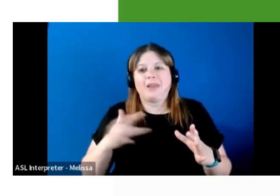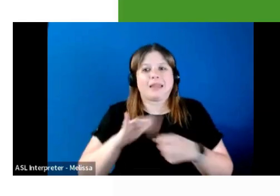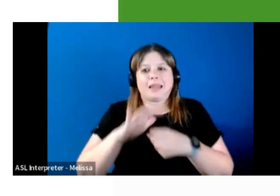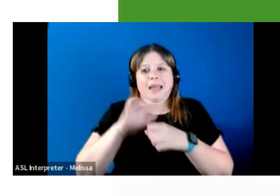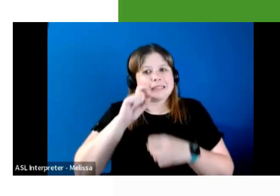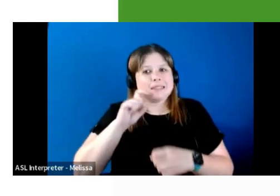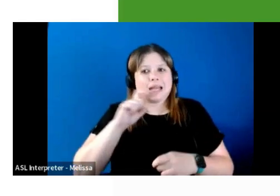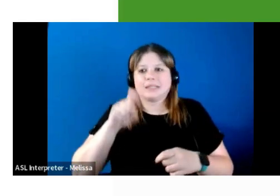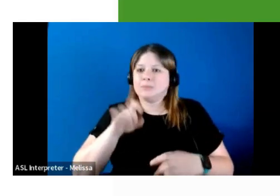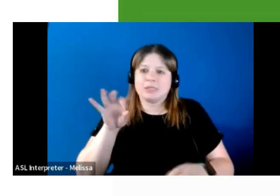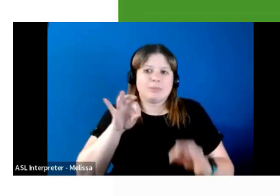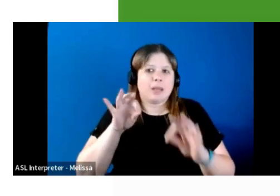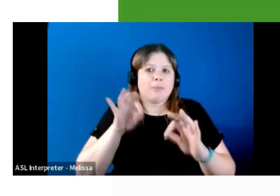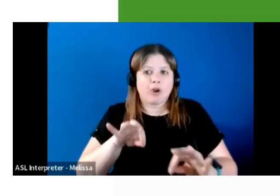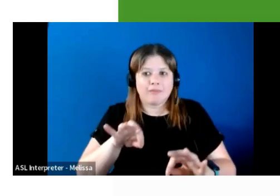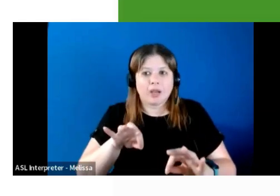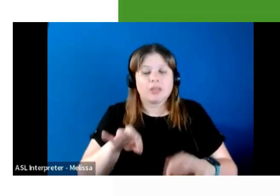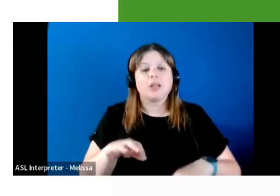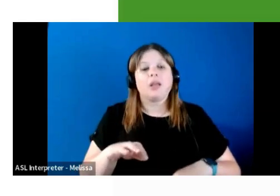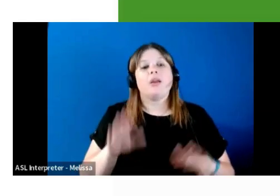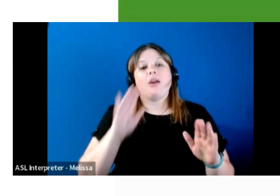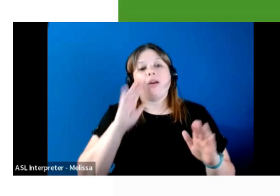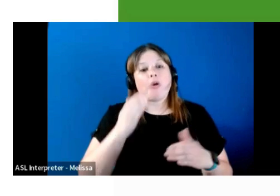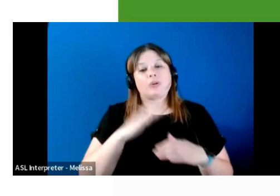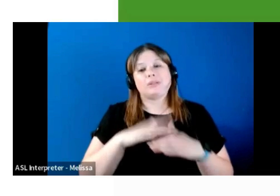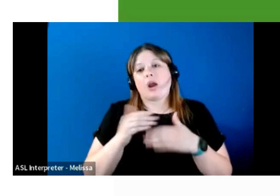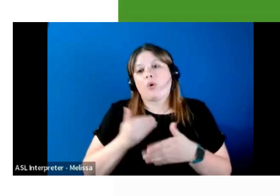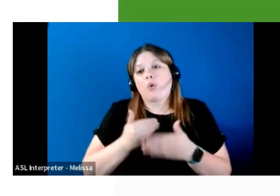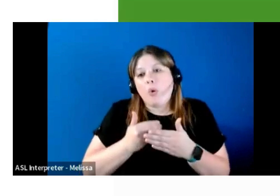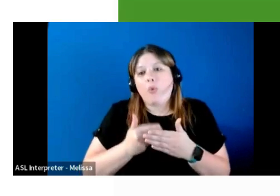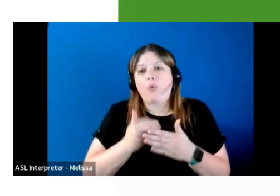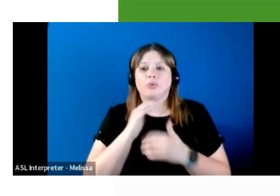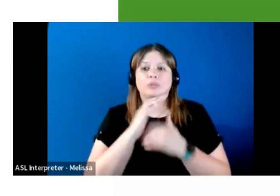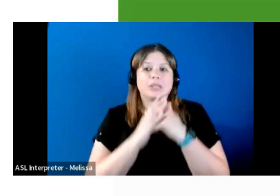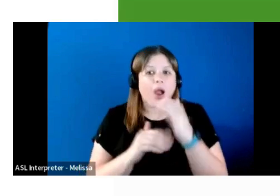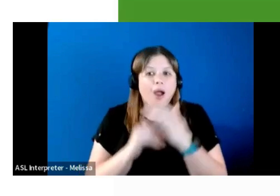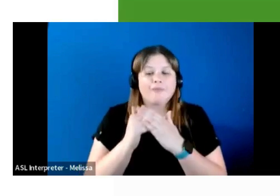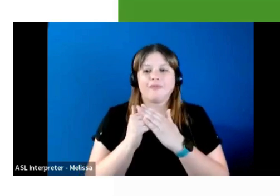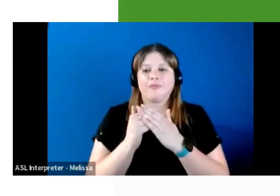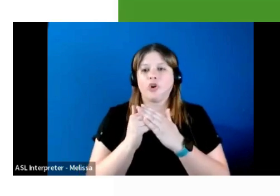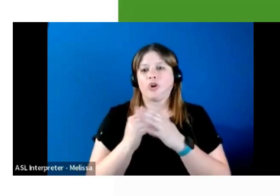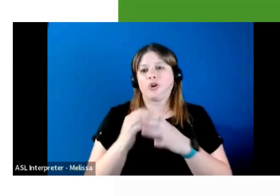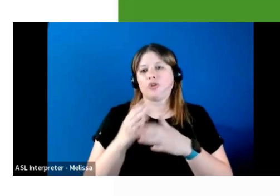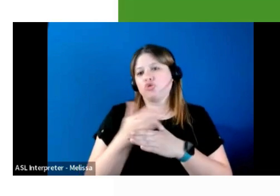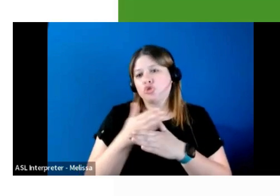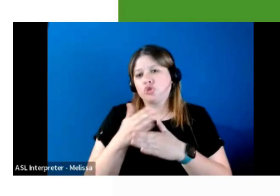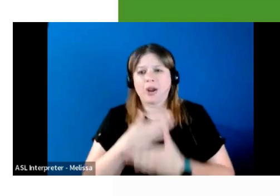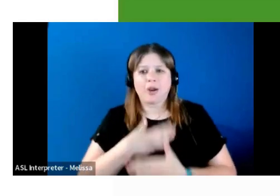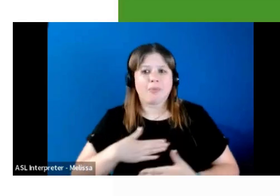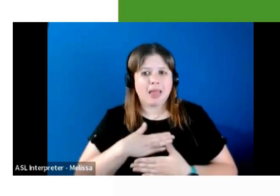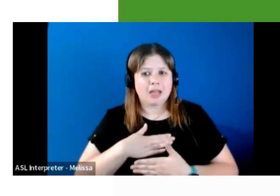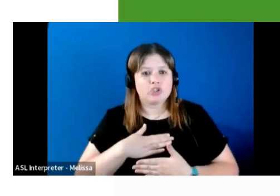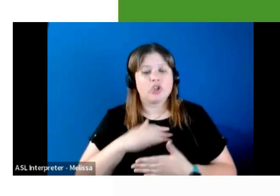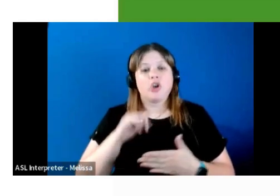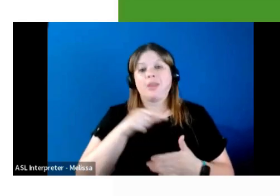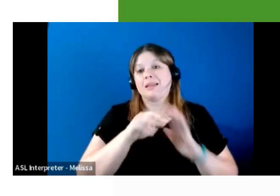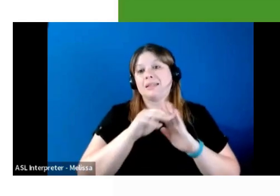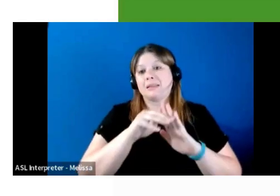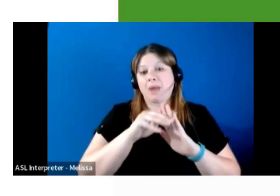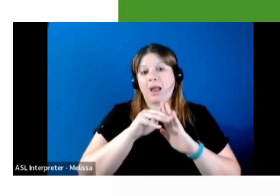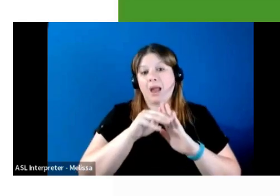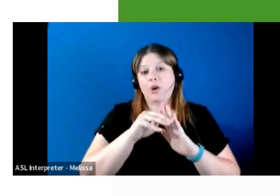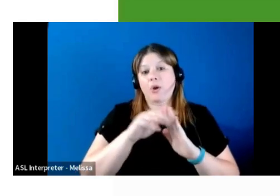focusing instead on closeness, comfort, and mutual pleasure. This is a model by Barry McCarthy that